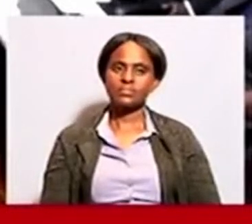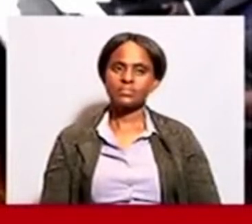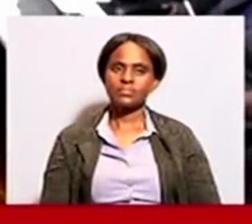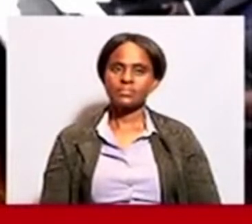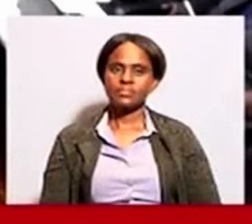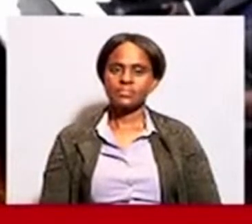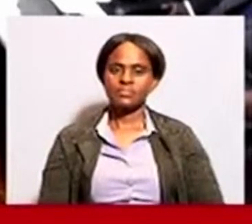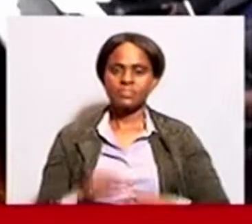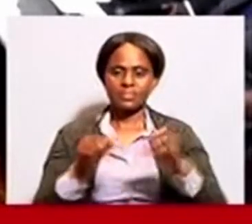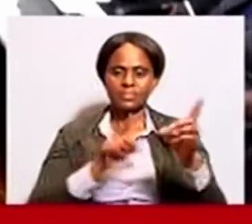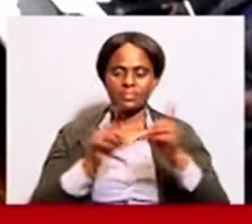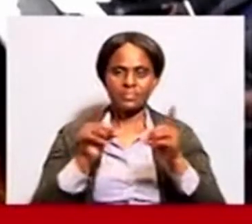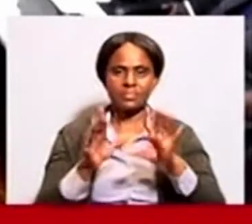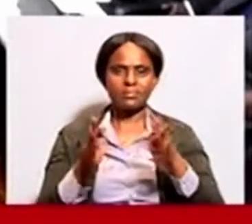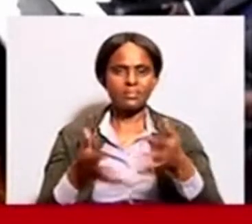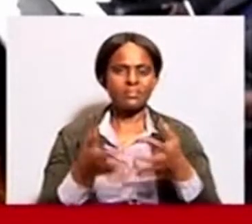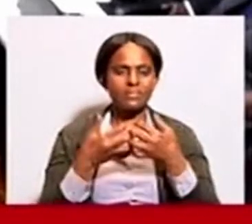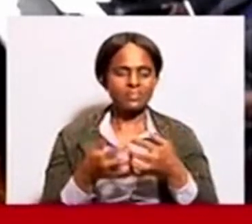Director Engineering,